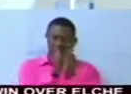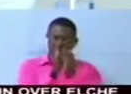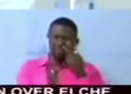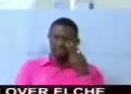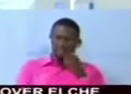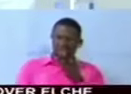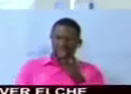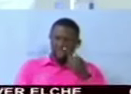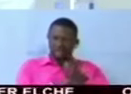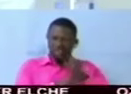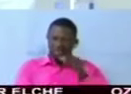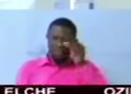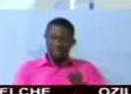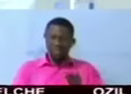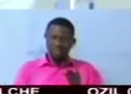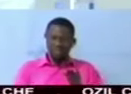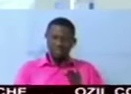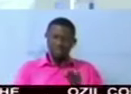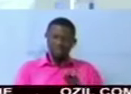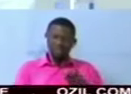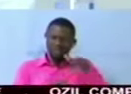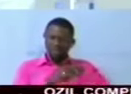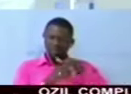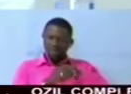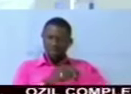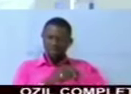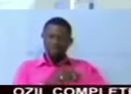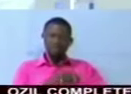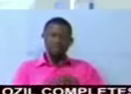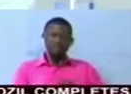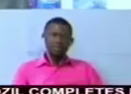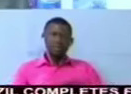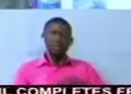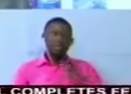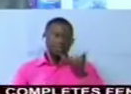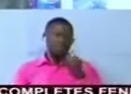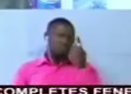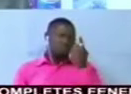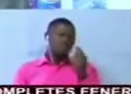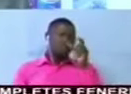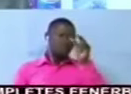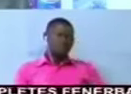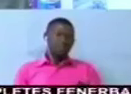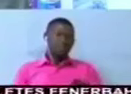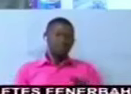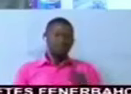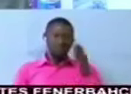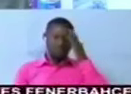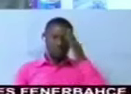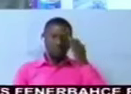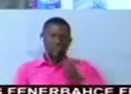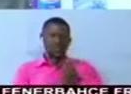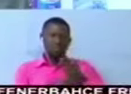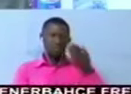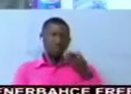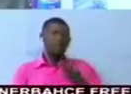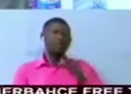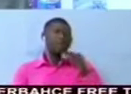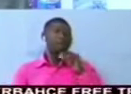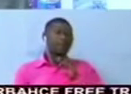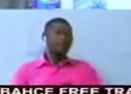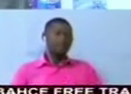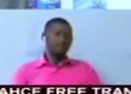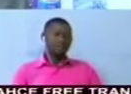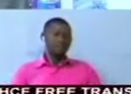Gambia la yena rek la fa gis. There's only one who was a Gambian. Was that moy Tijan? That was Tijan. Tijan